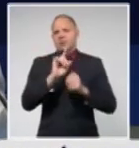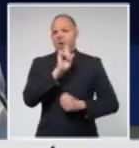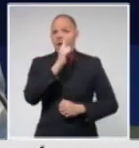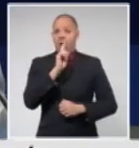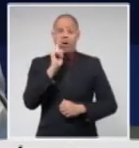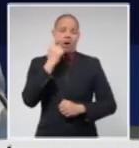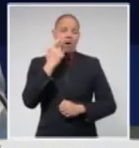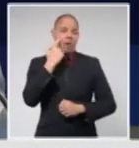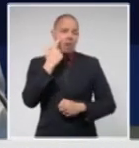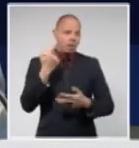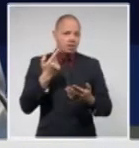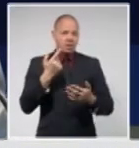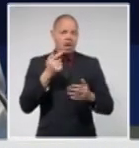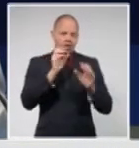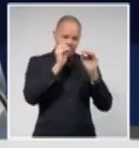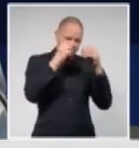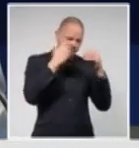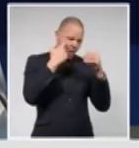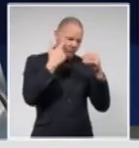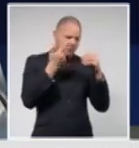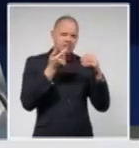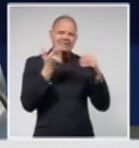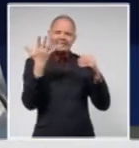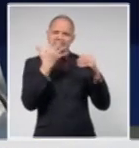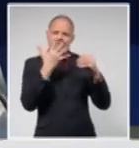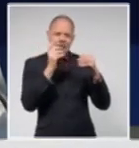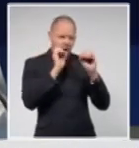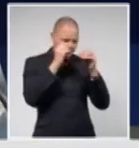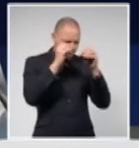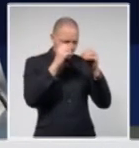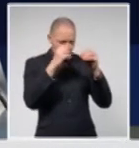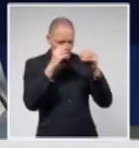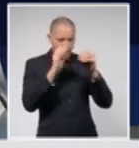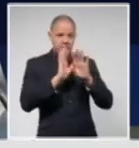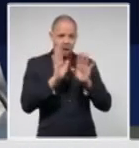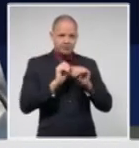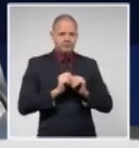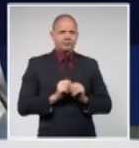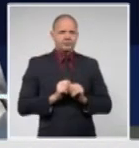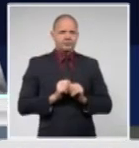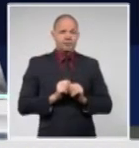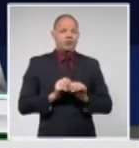Yesterday, we processed over 7,000 samples,